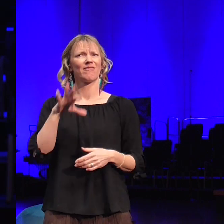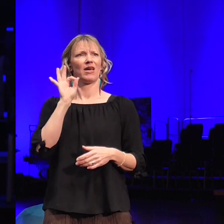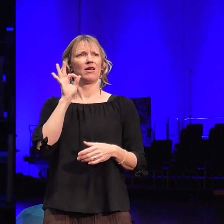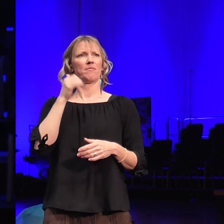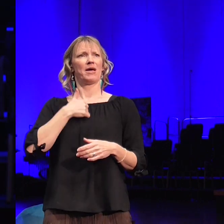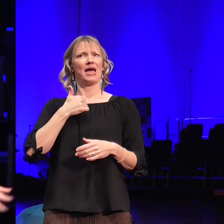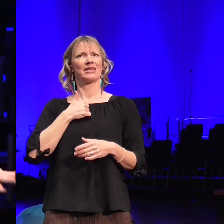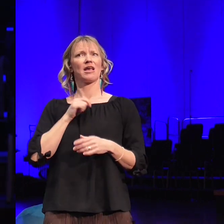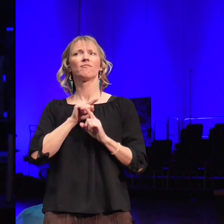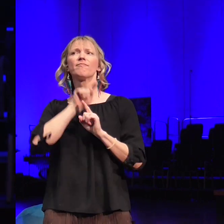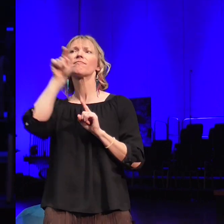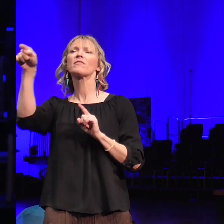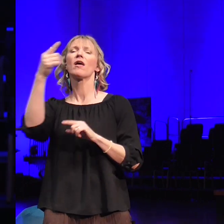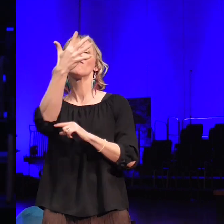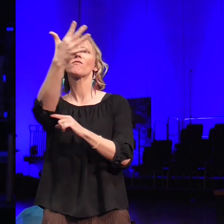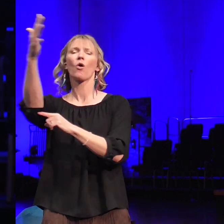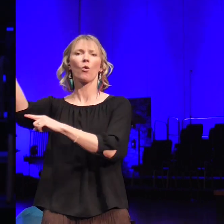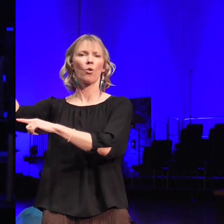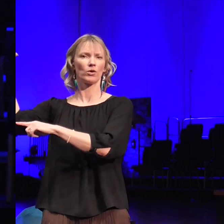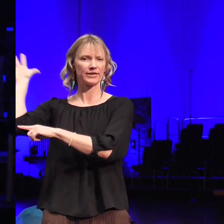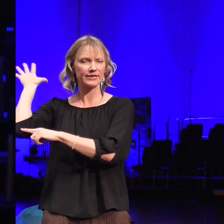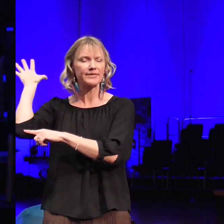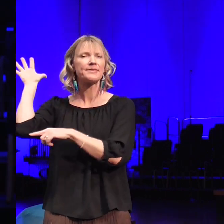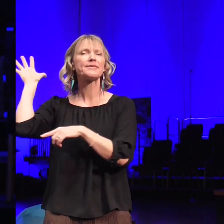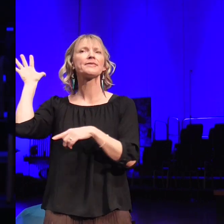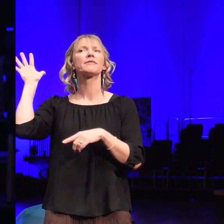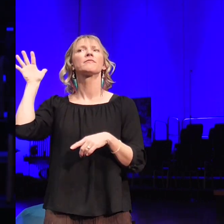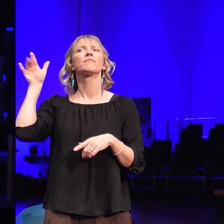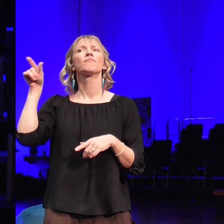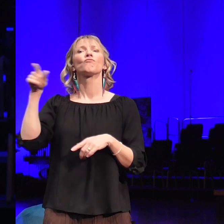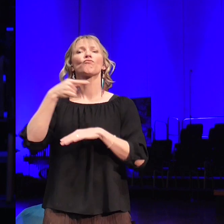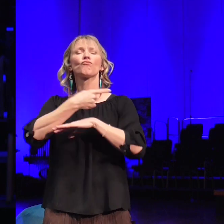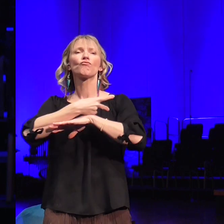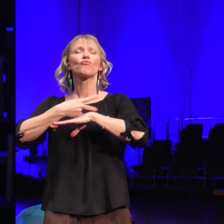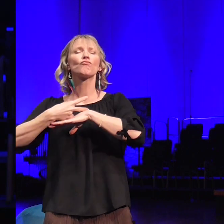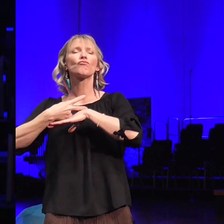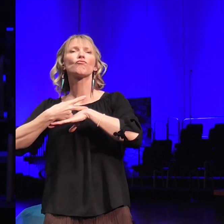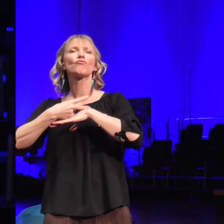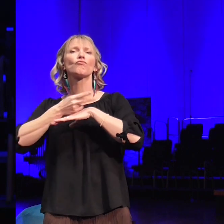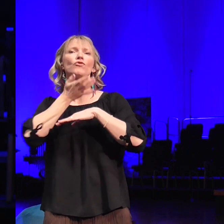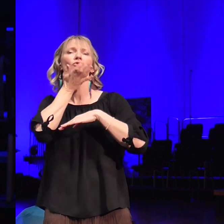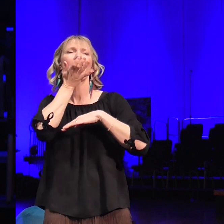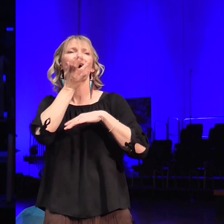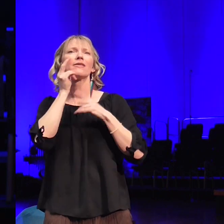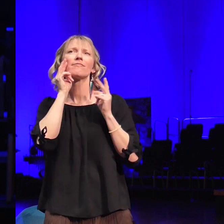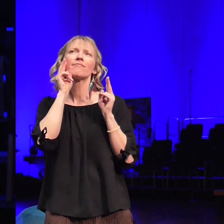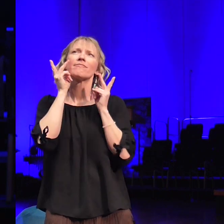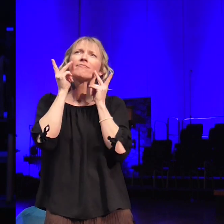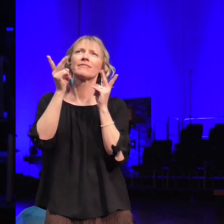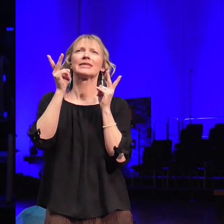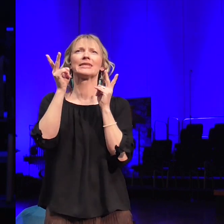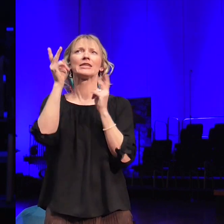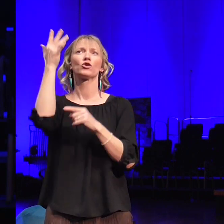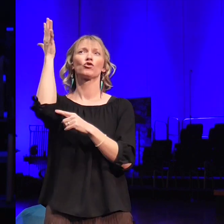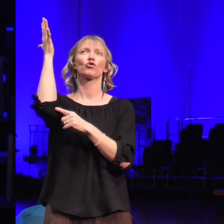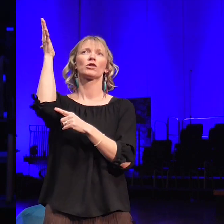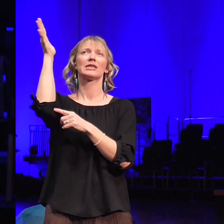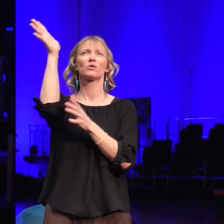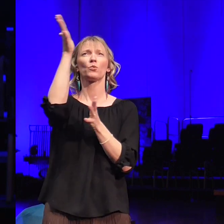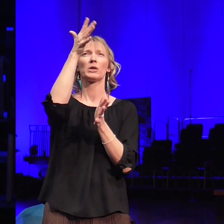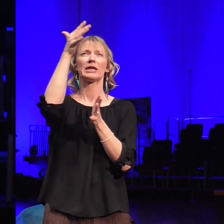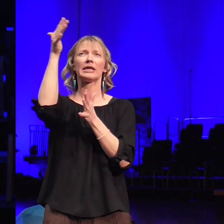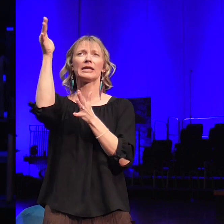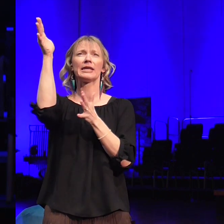myself over in this foresty area just laying down in the grass and watching the wind blow through the trees for